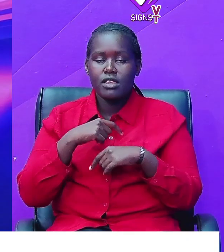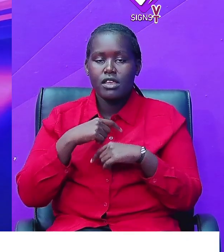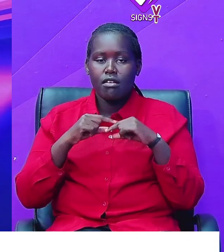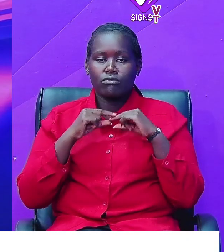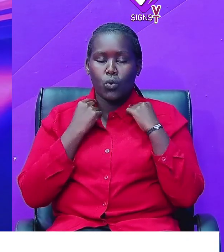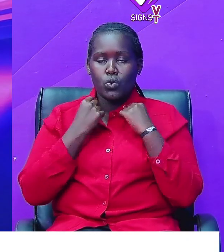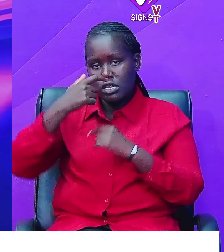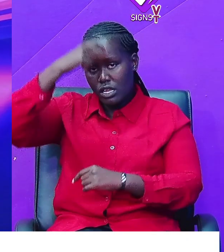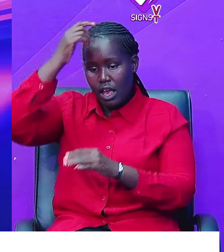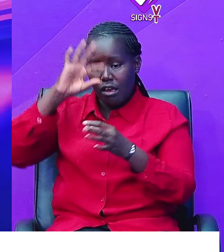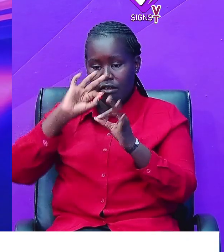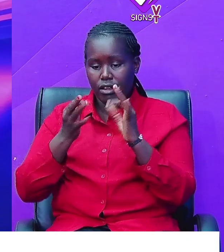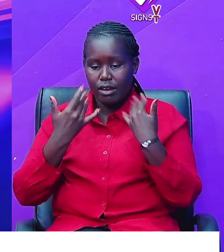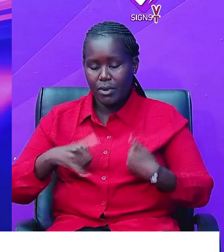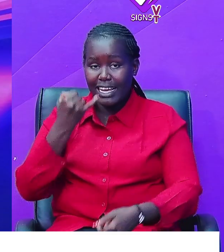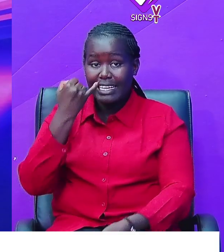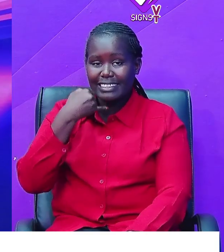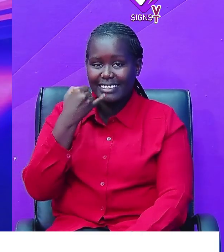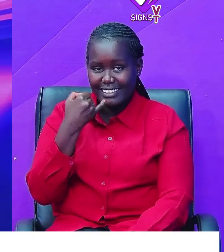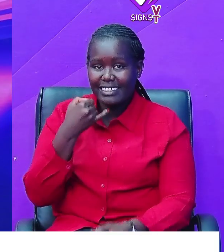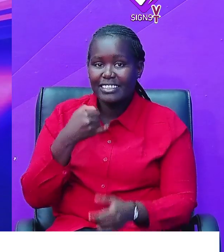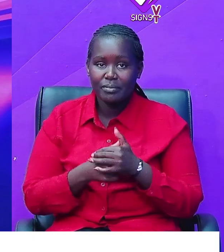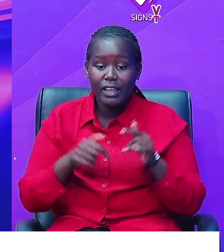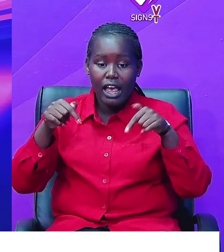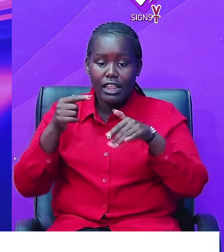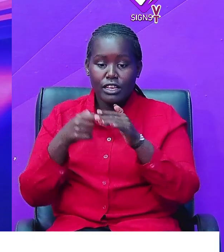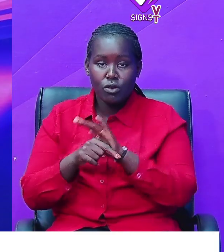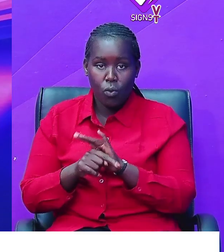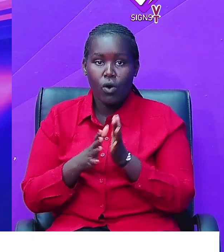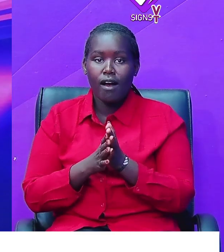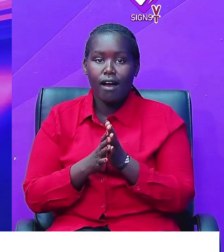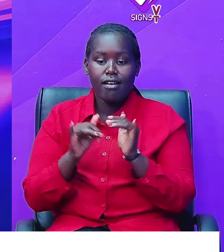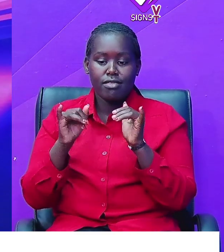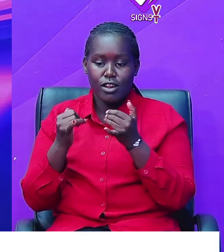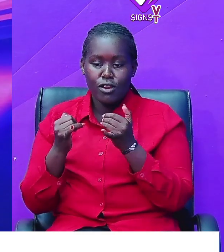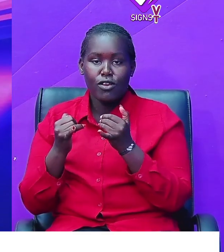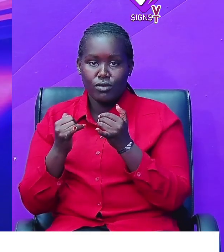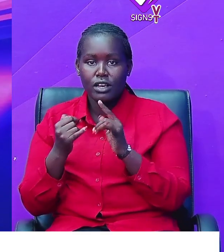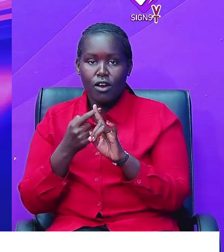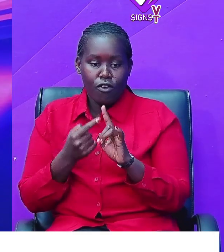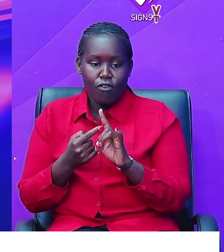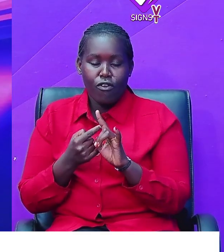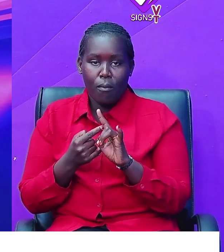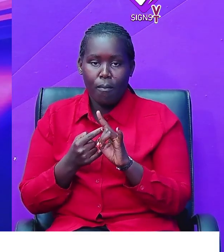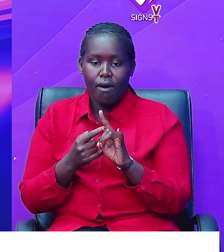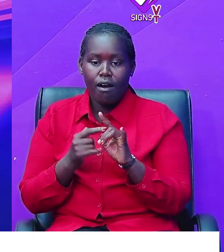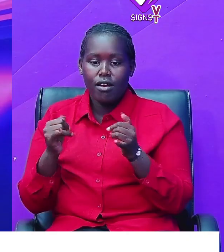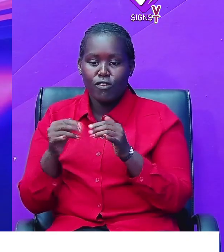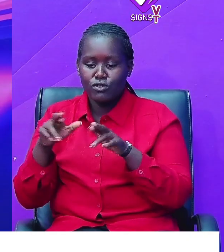language interpreter is Irene Chebiwot. And these are the latest stories from our newsrooms this